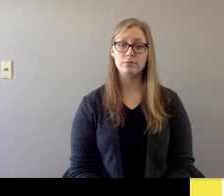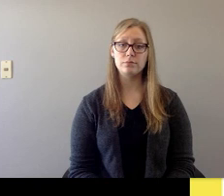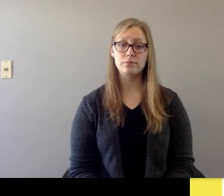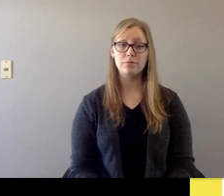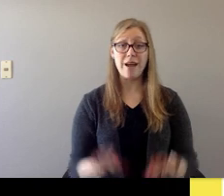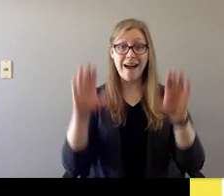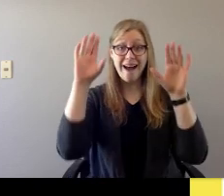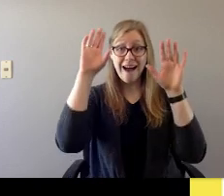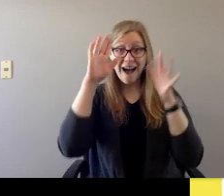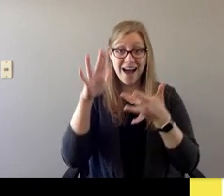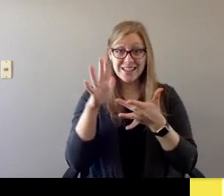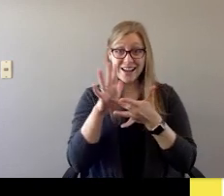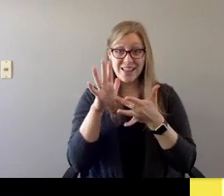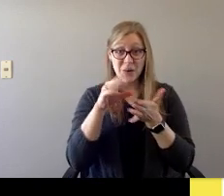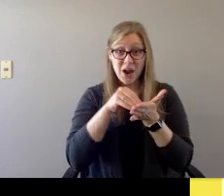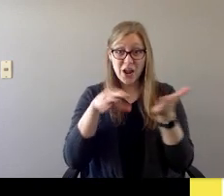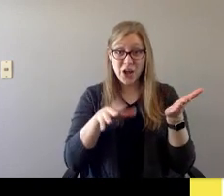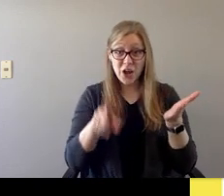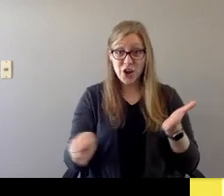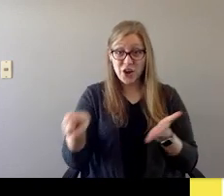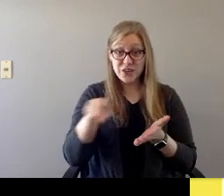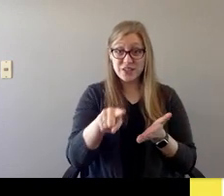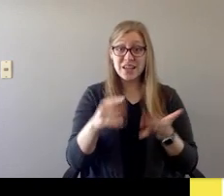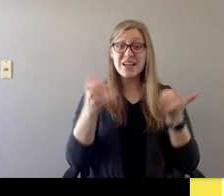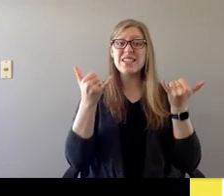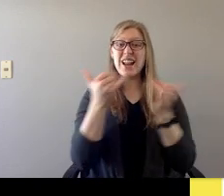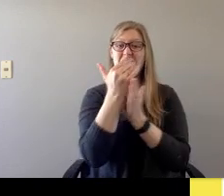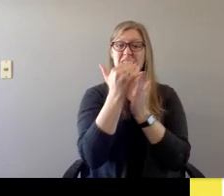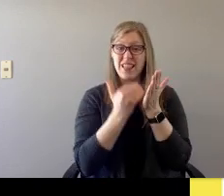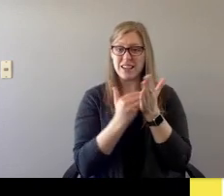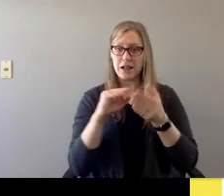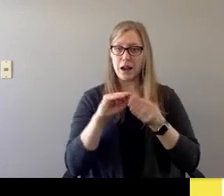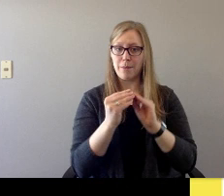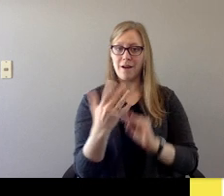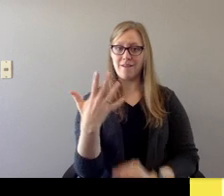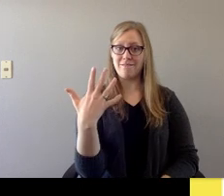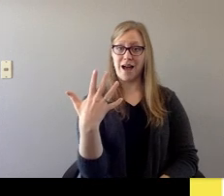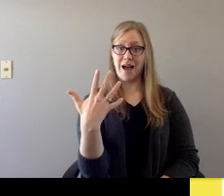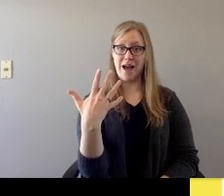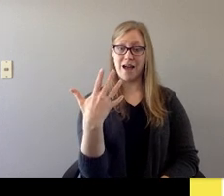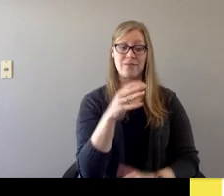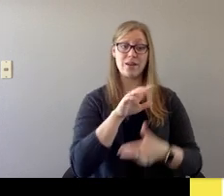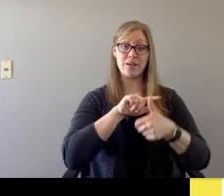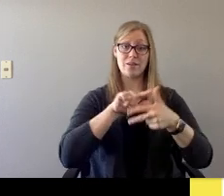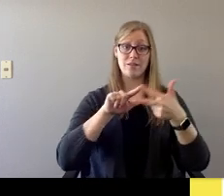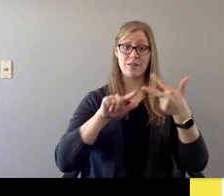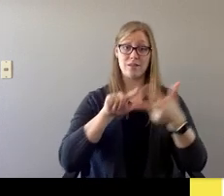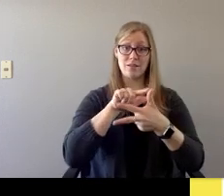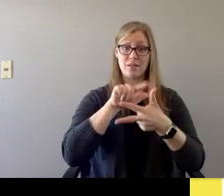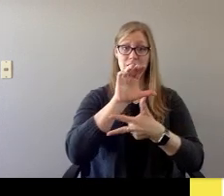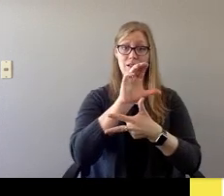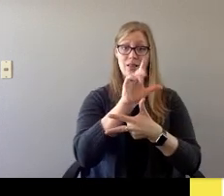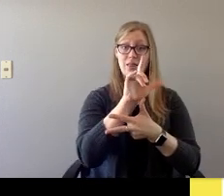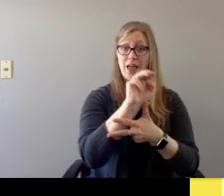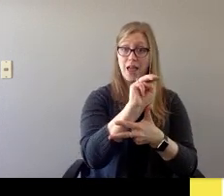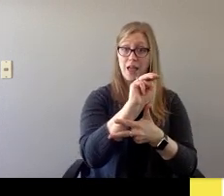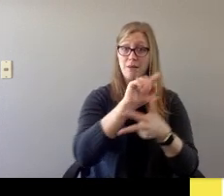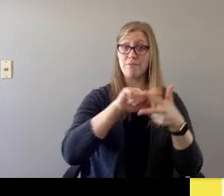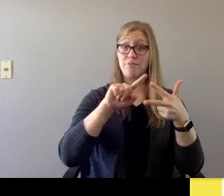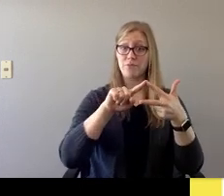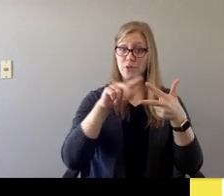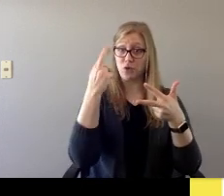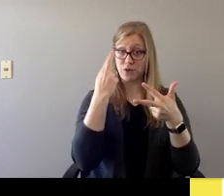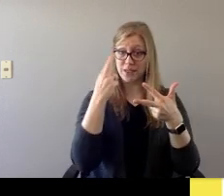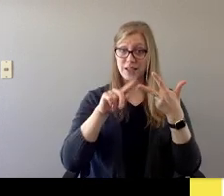10th graders. Today's lesson is lesson number 5, claim, reason, evidence, and counterclaim annotation. Remember last week